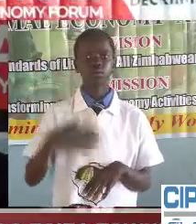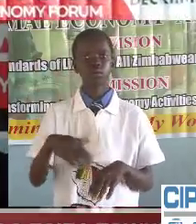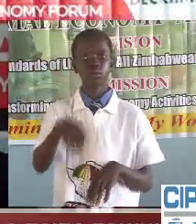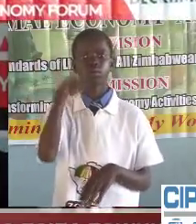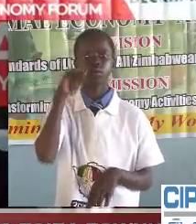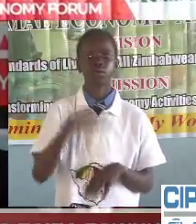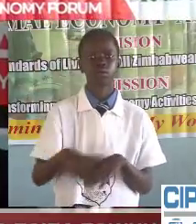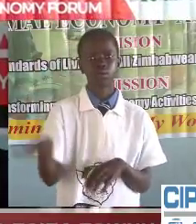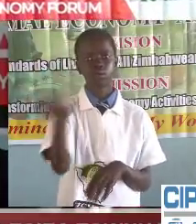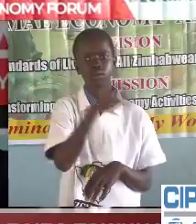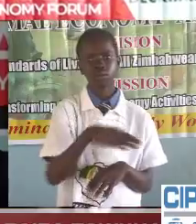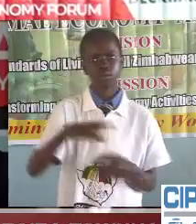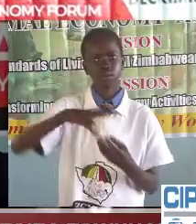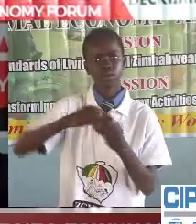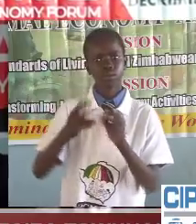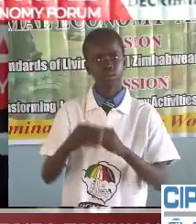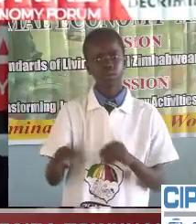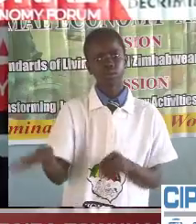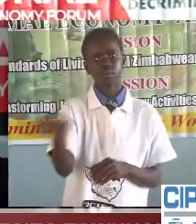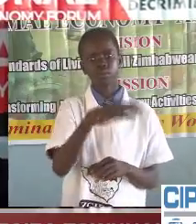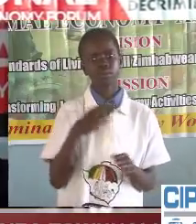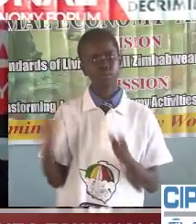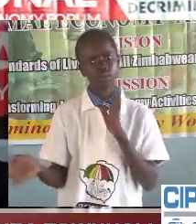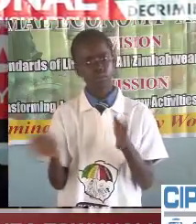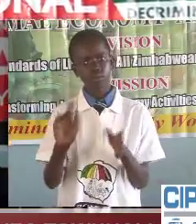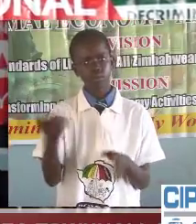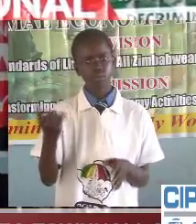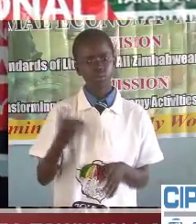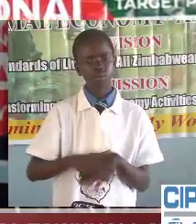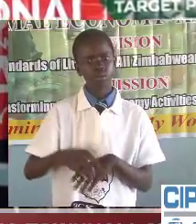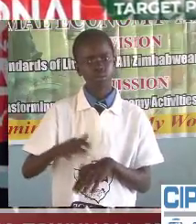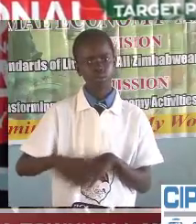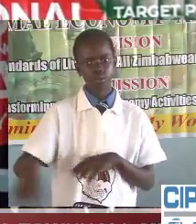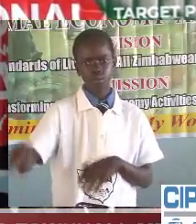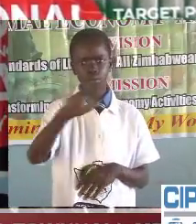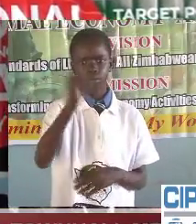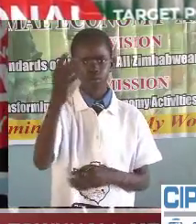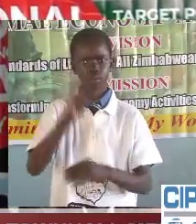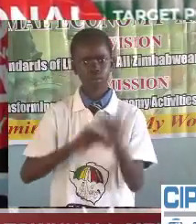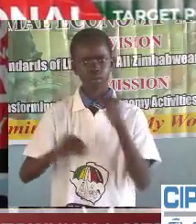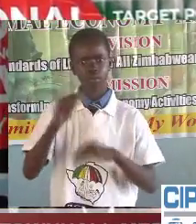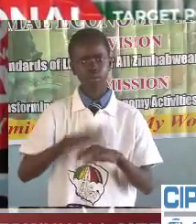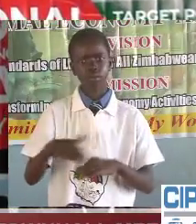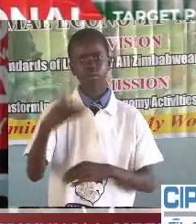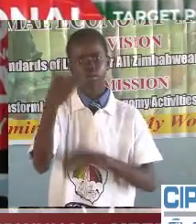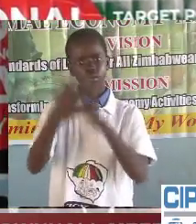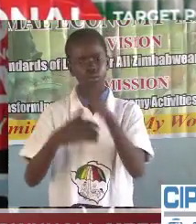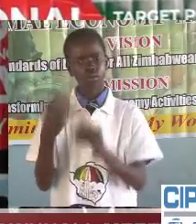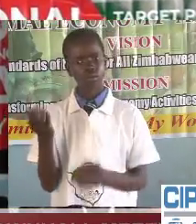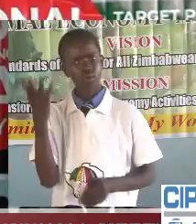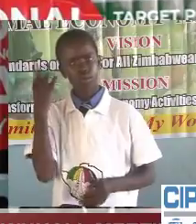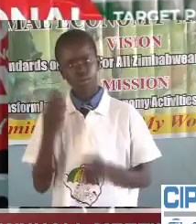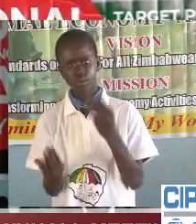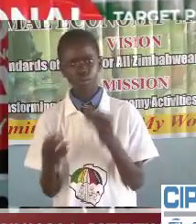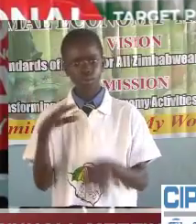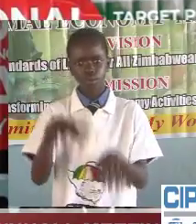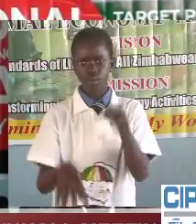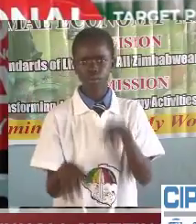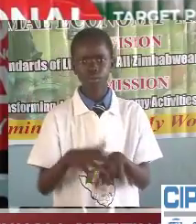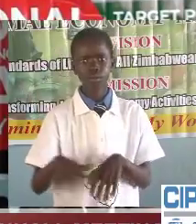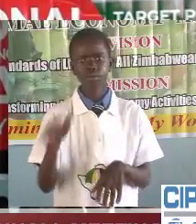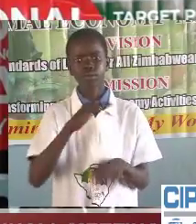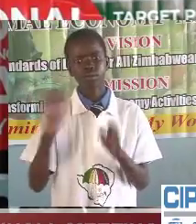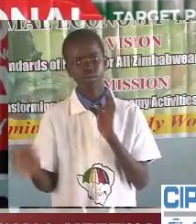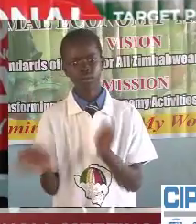people, the workers in the informal economy, who are not covered by policy, who are not protected in